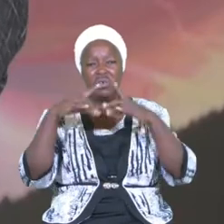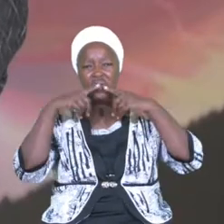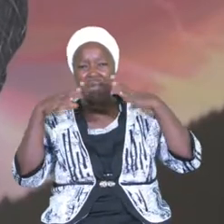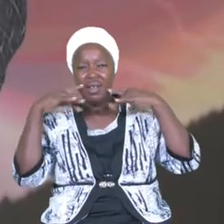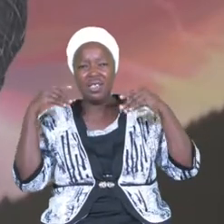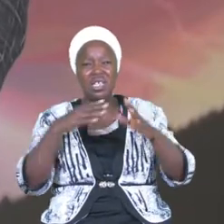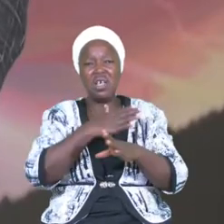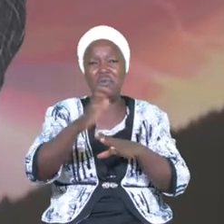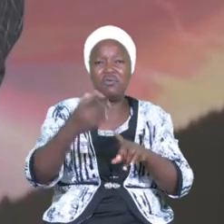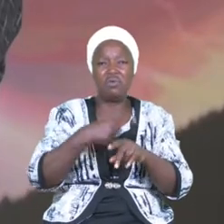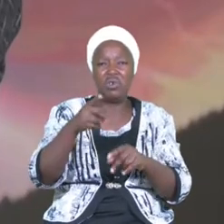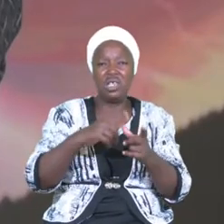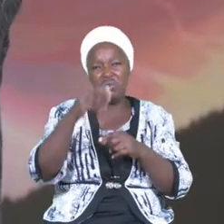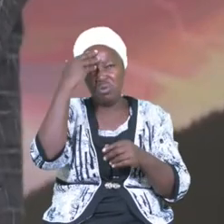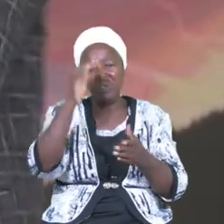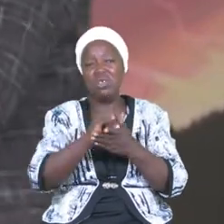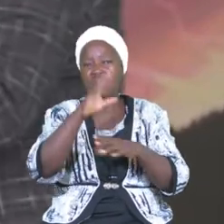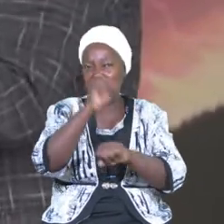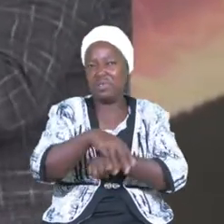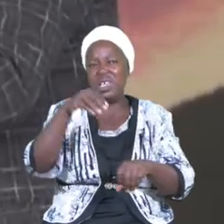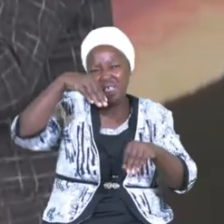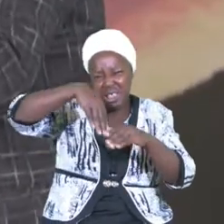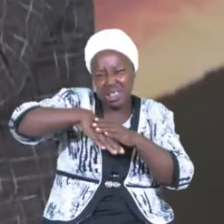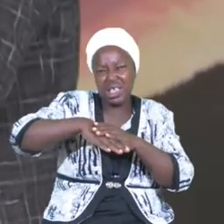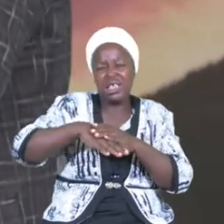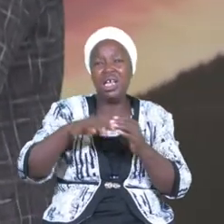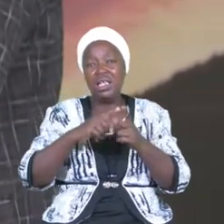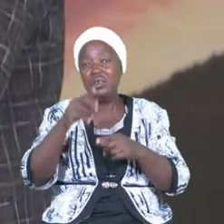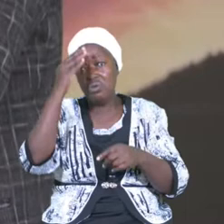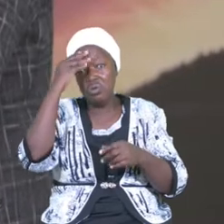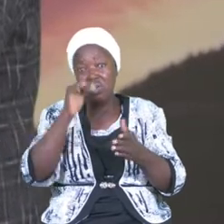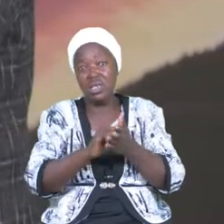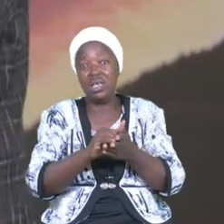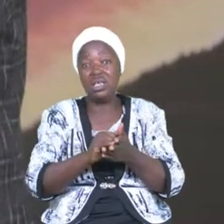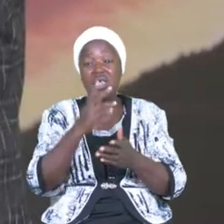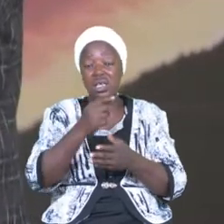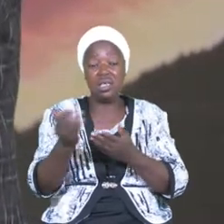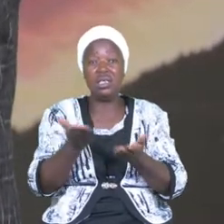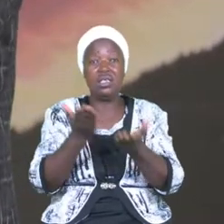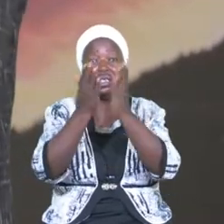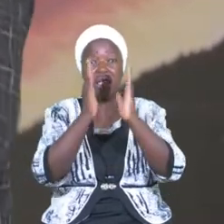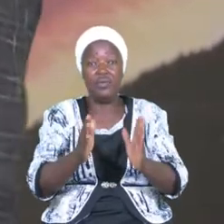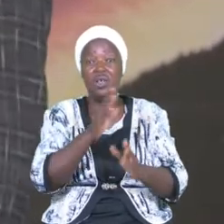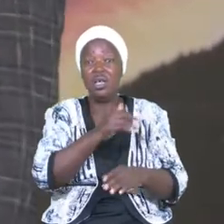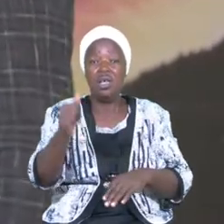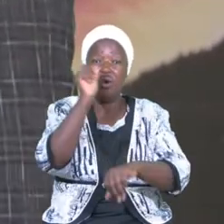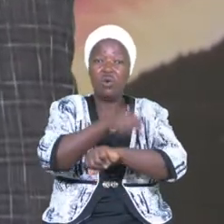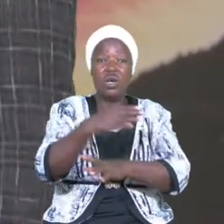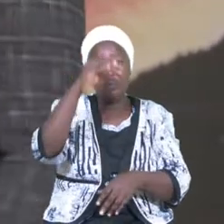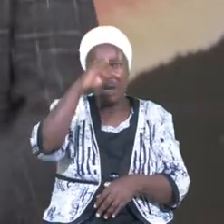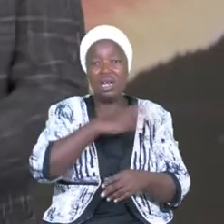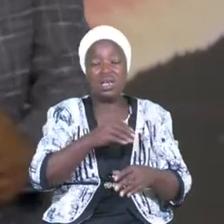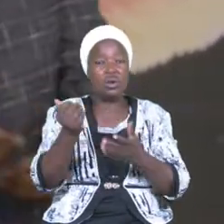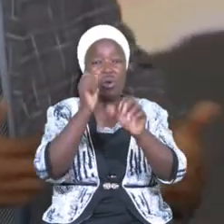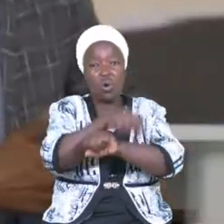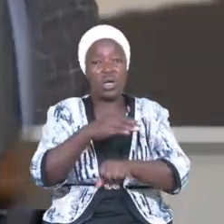defeated on the inside. You know that you are a slave, a conquered man, a conquered woman on his